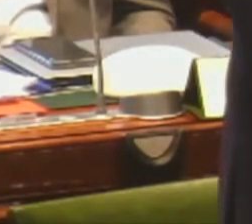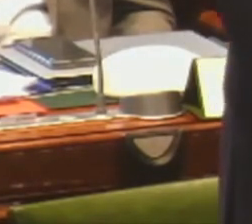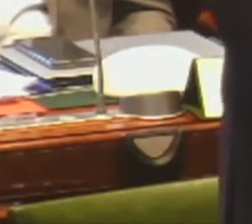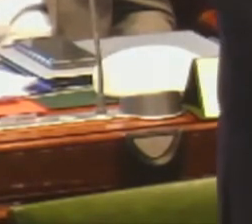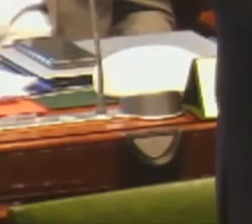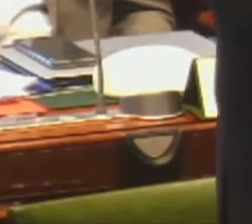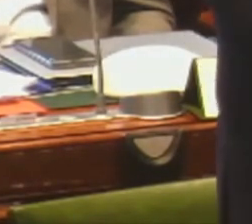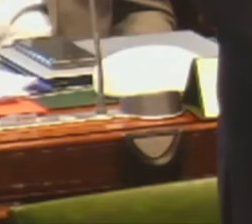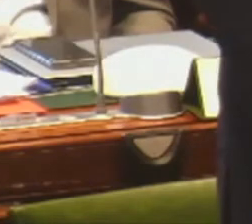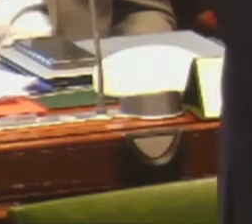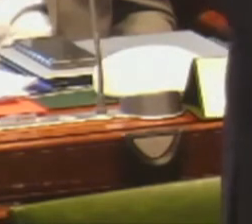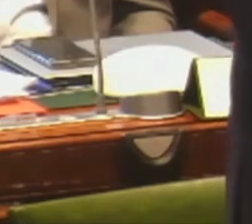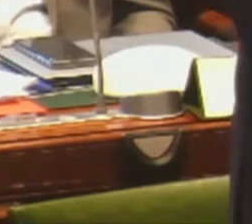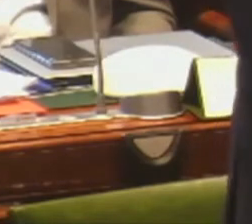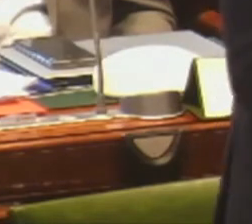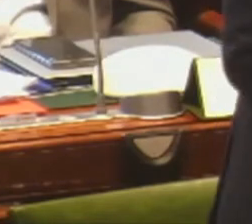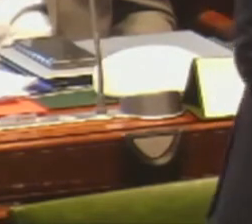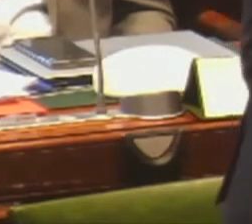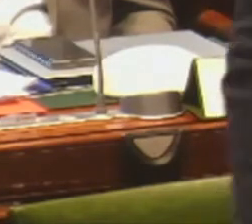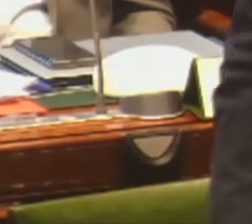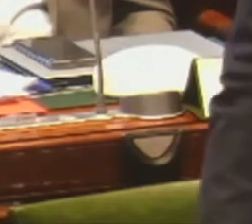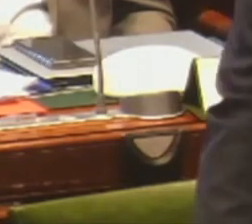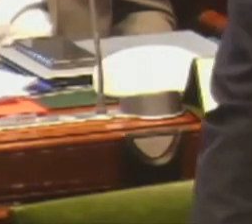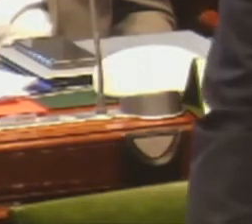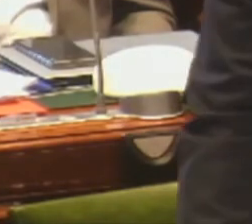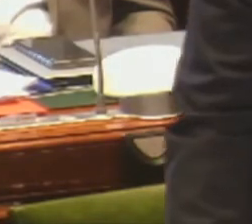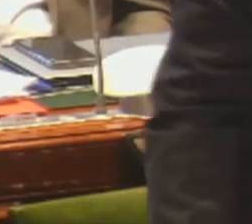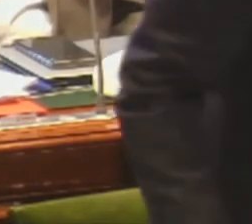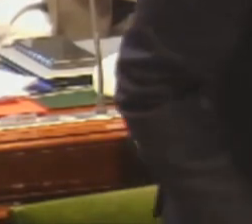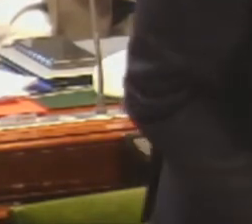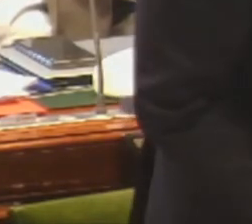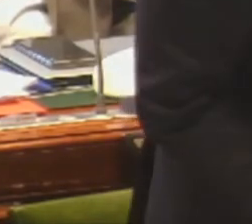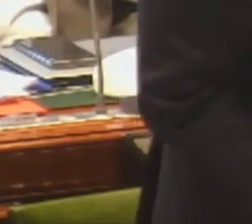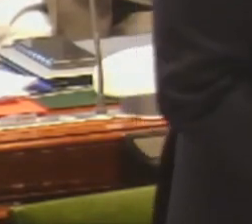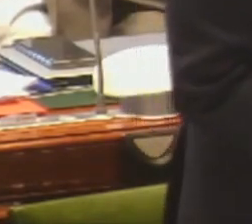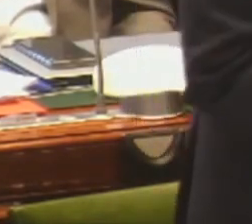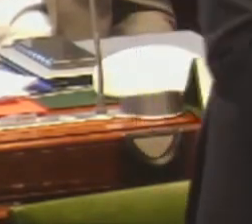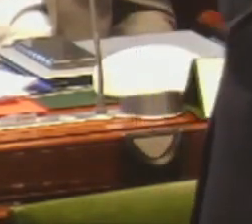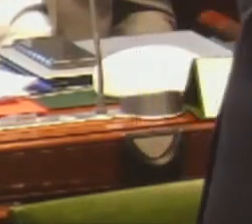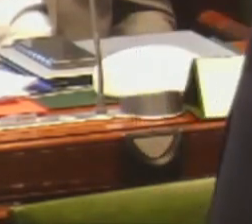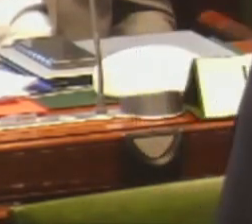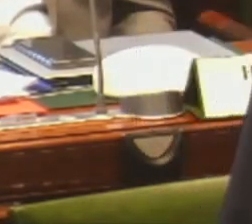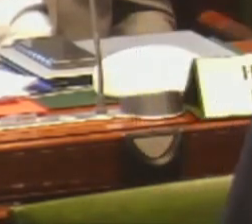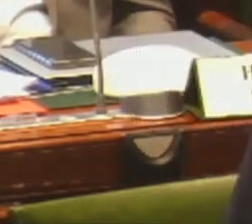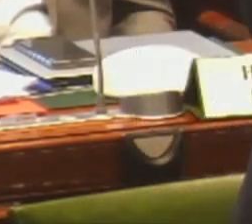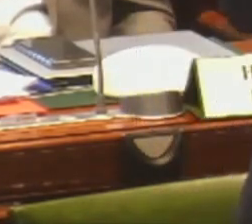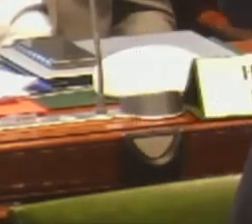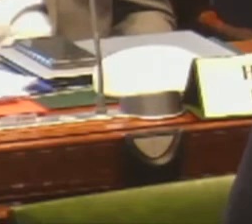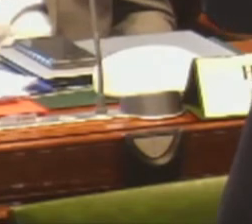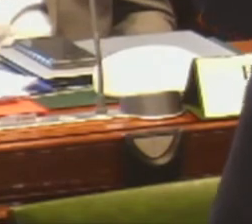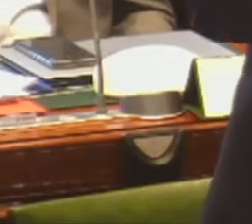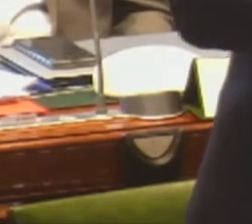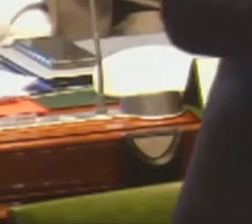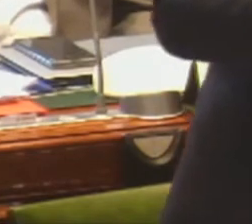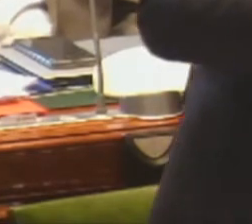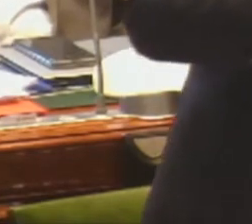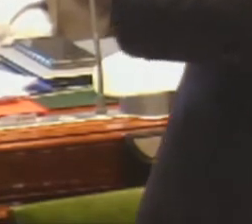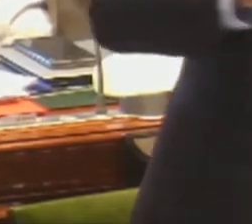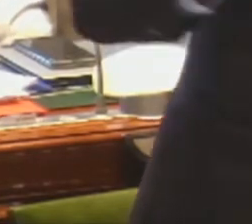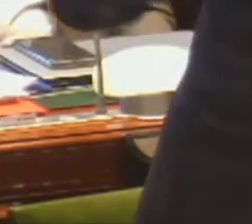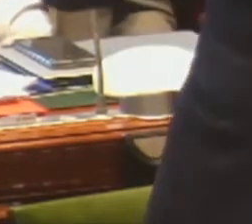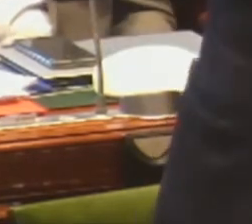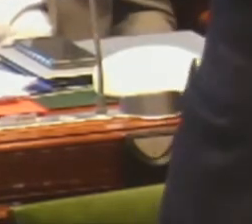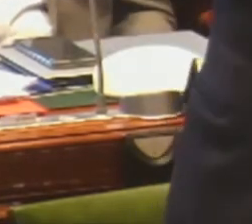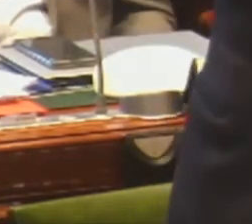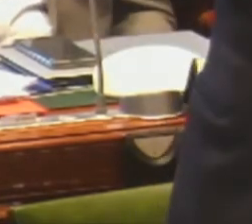water, not have access to electricity. So we have also, Mr. Speaker, invested quite heavily in the health services. You